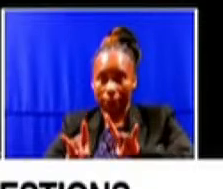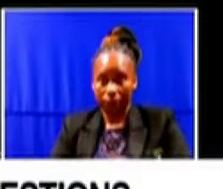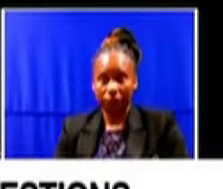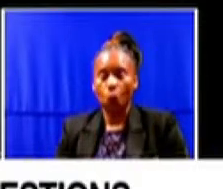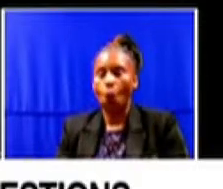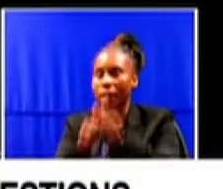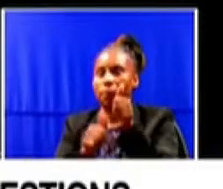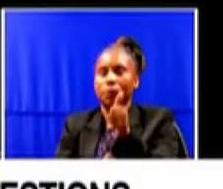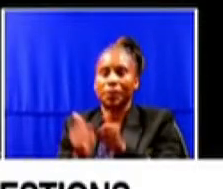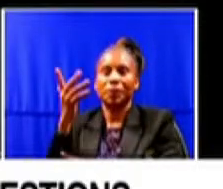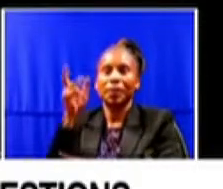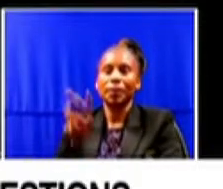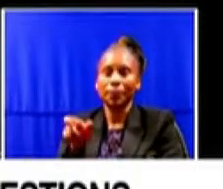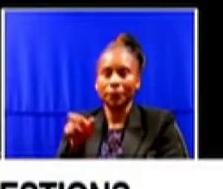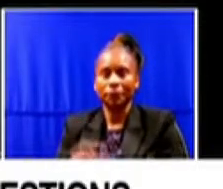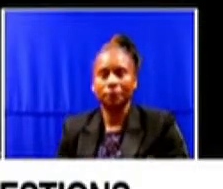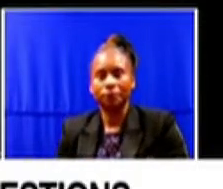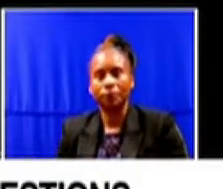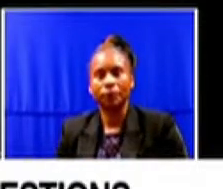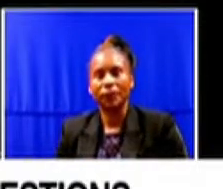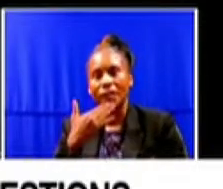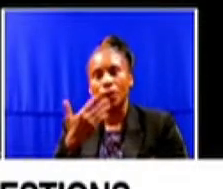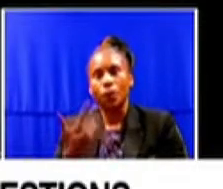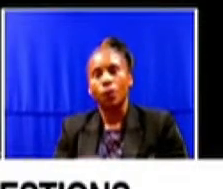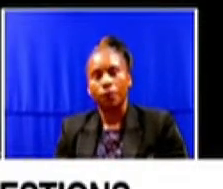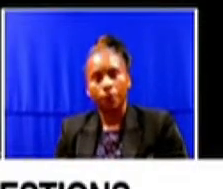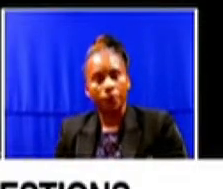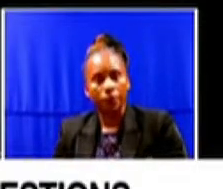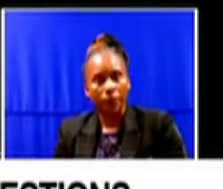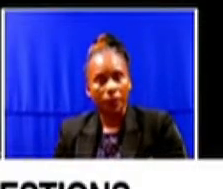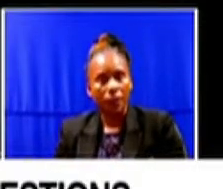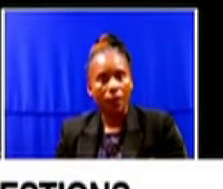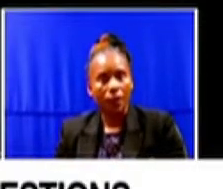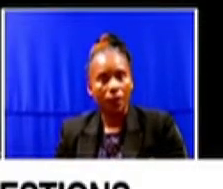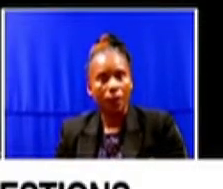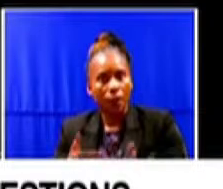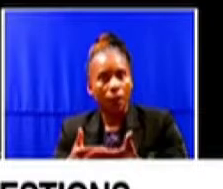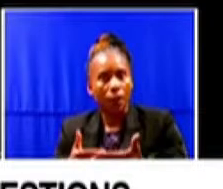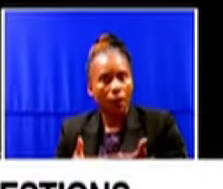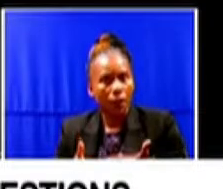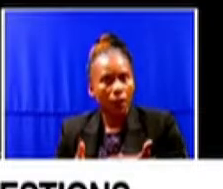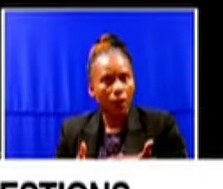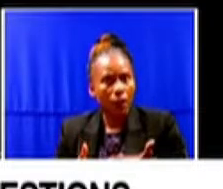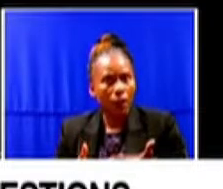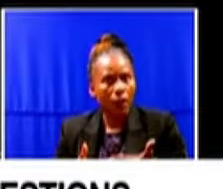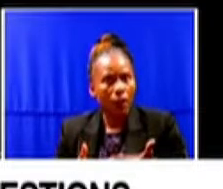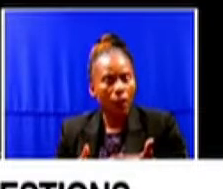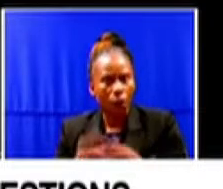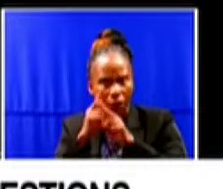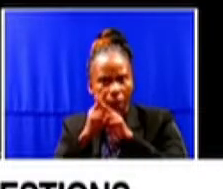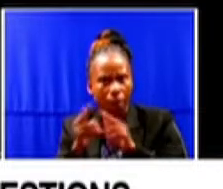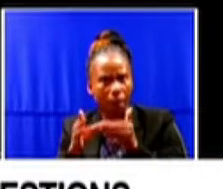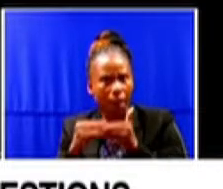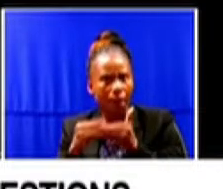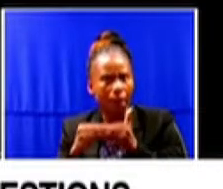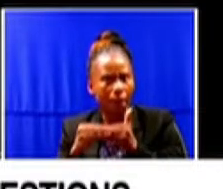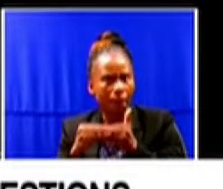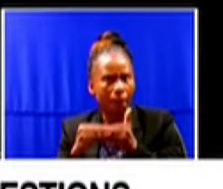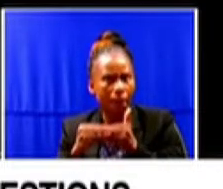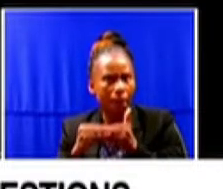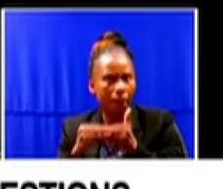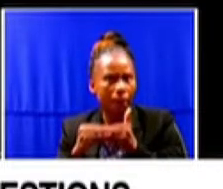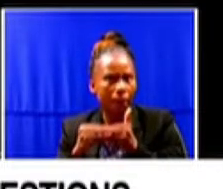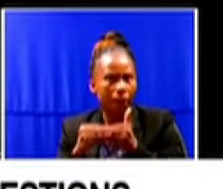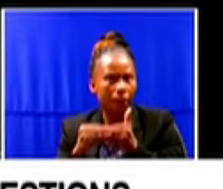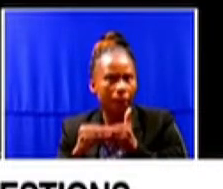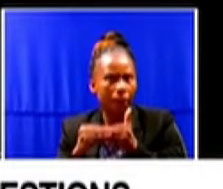Speaker. Mr. President. Before I give to honorable members, every time